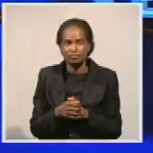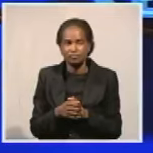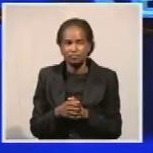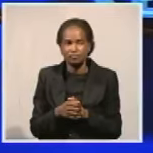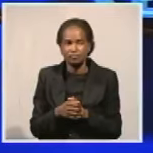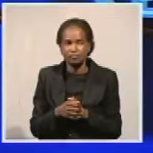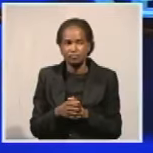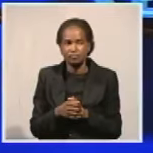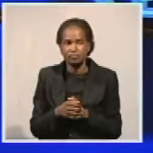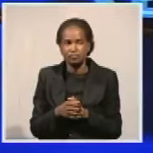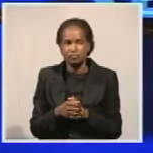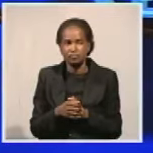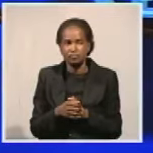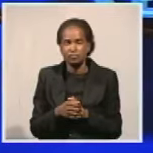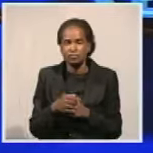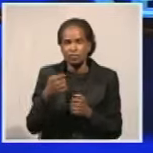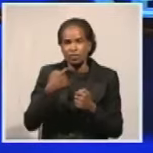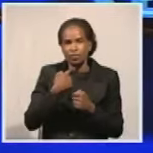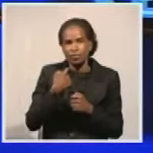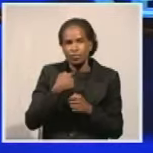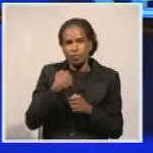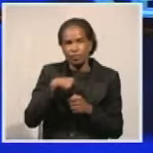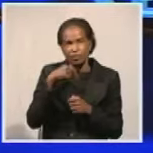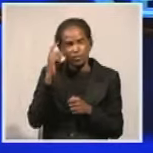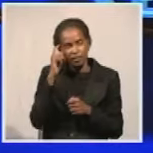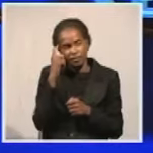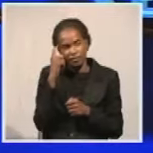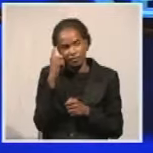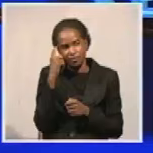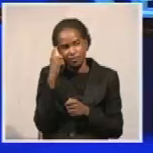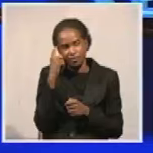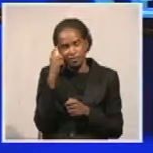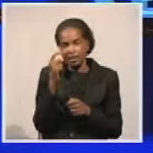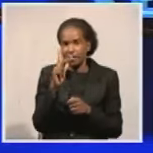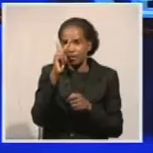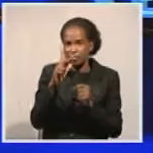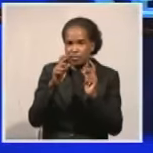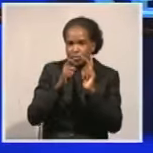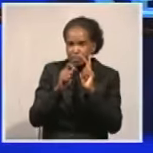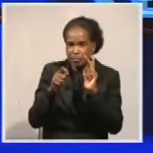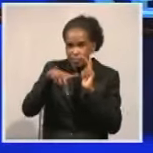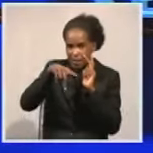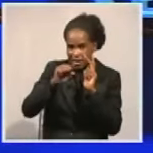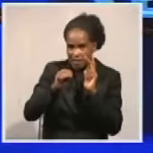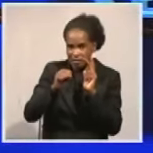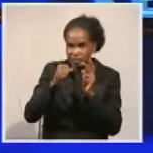because we thought these were the cadres who would